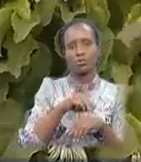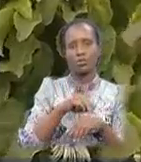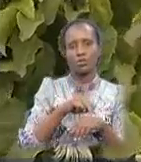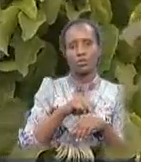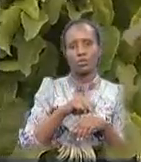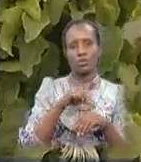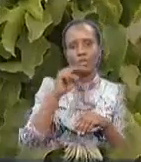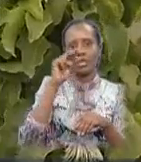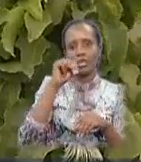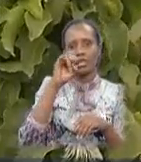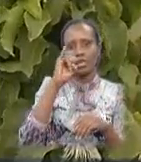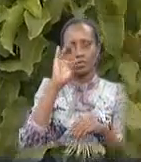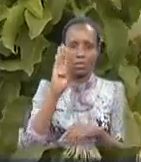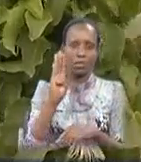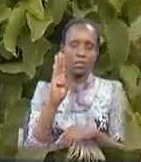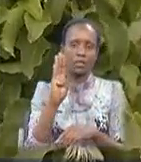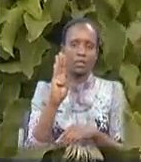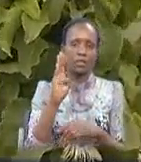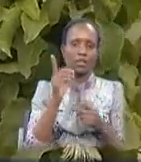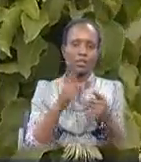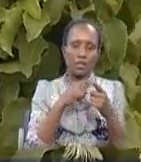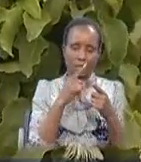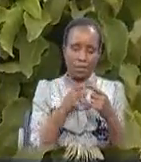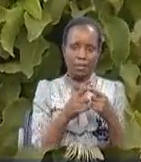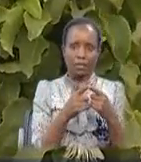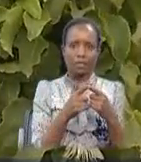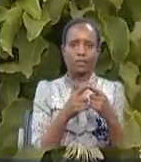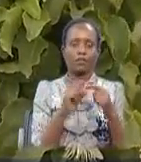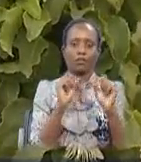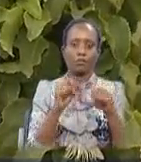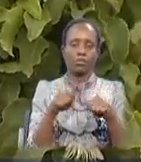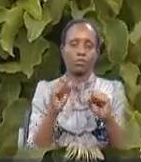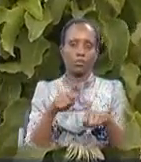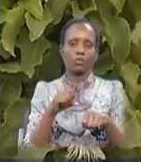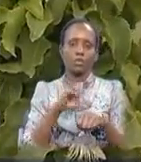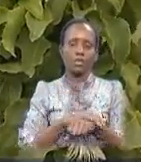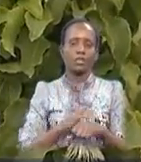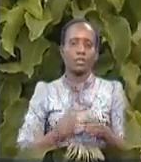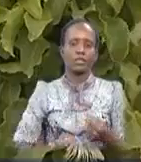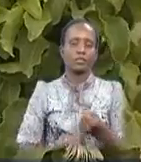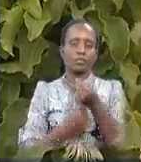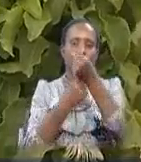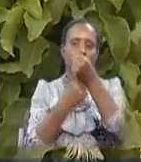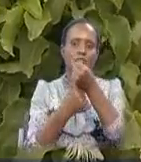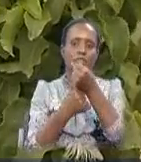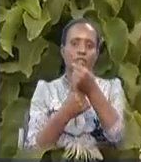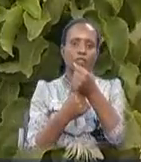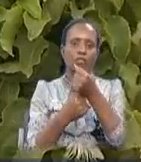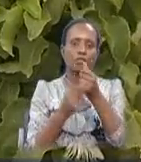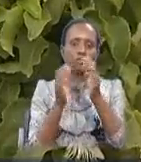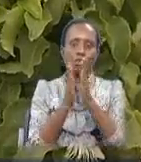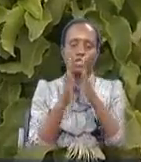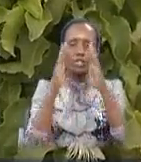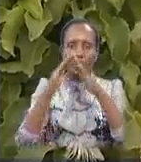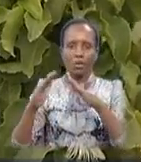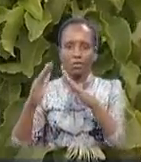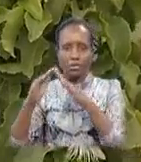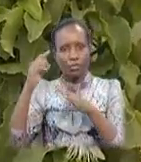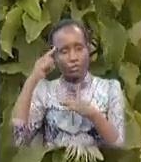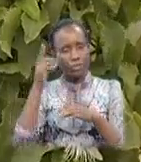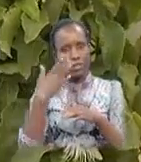Board ndio tuweze kusaidiwa na nyumba za